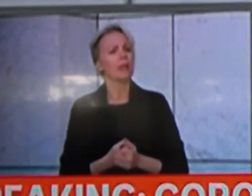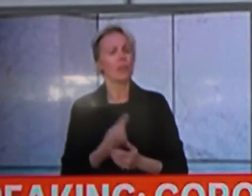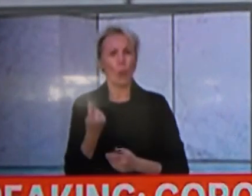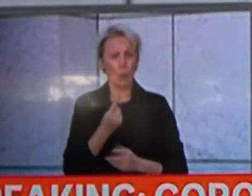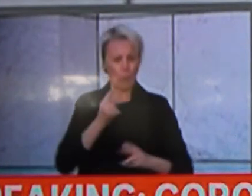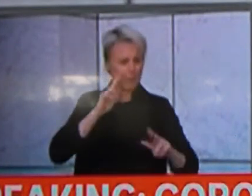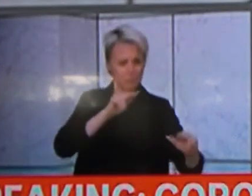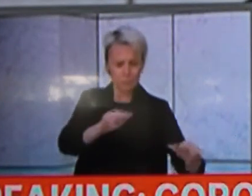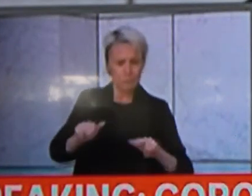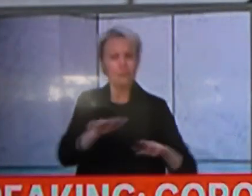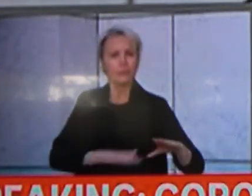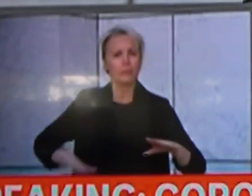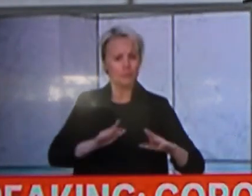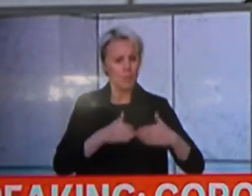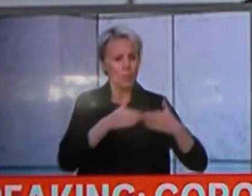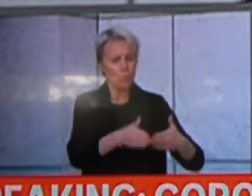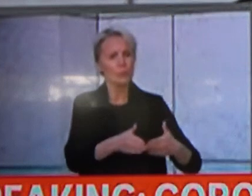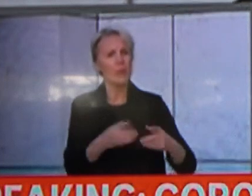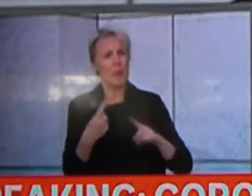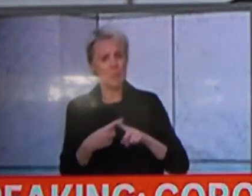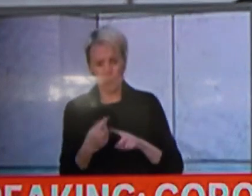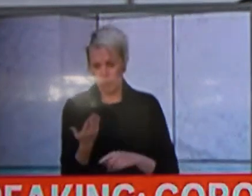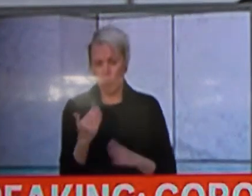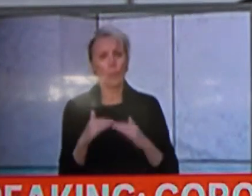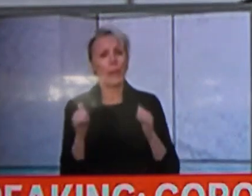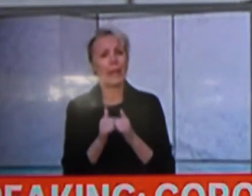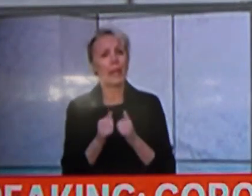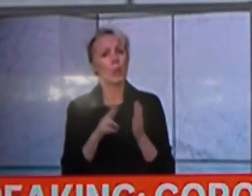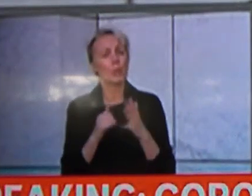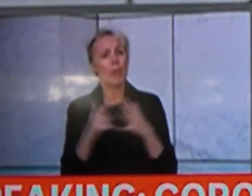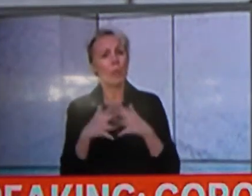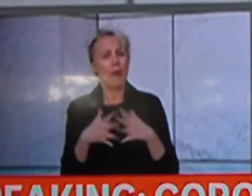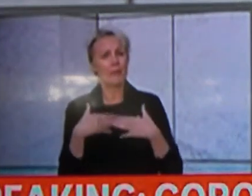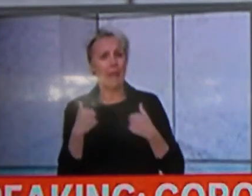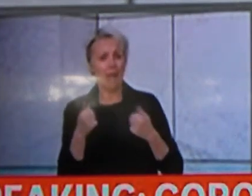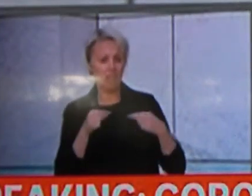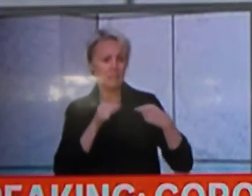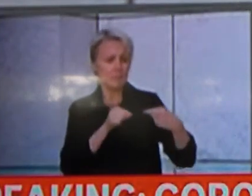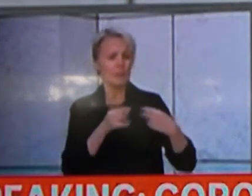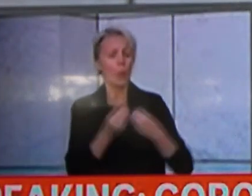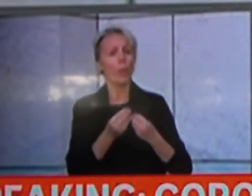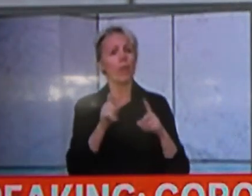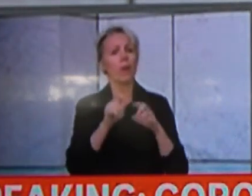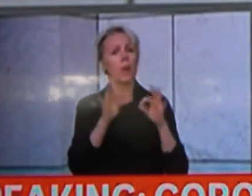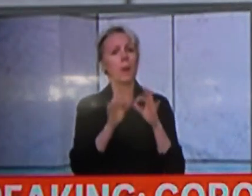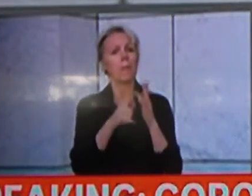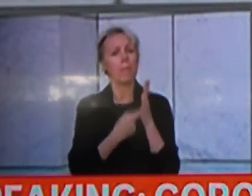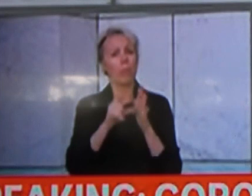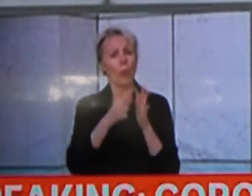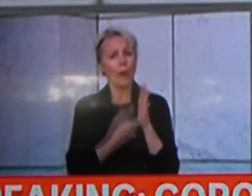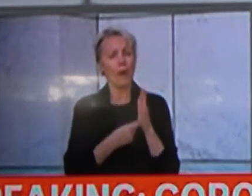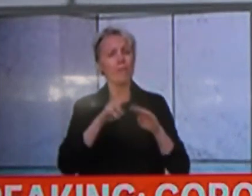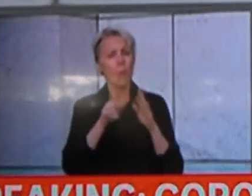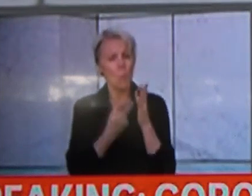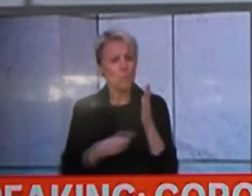over the weekend the debacle between New South Wales Health and Border Force. Who's actually leading the response in dealing with Australians on cruise ships, particularly when